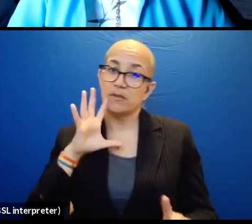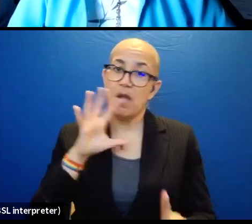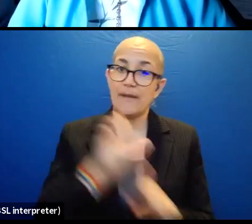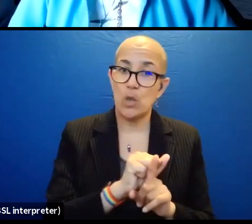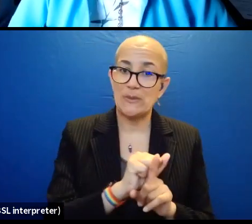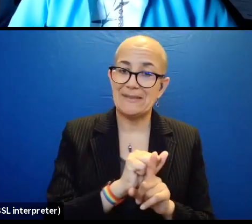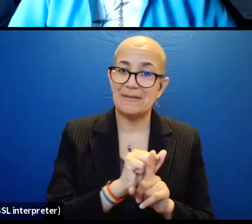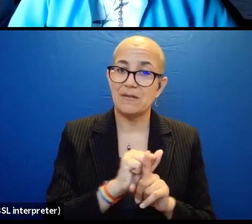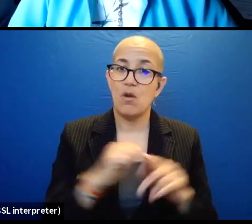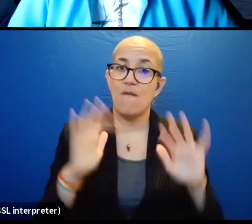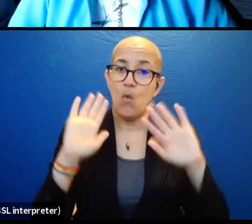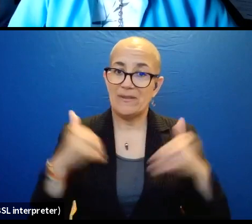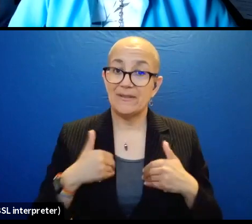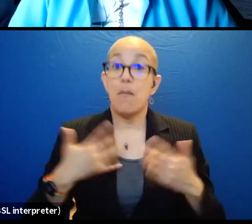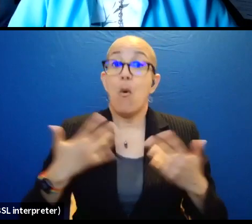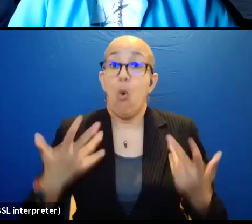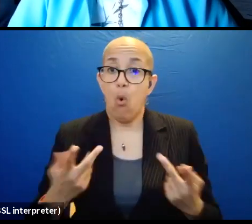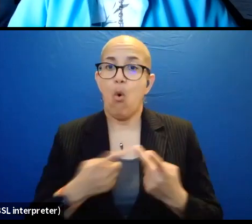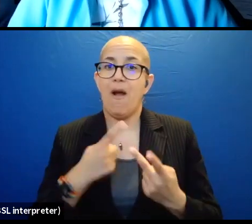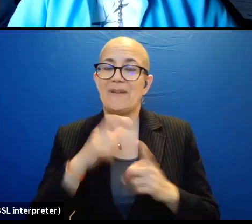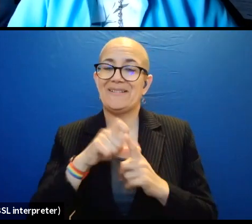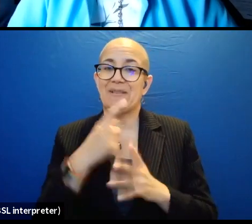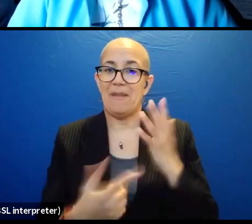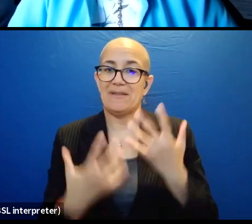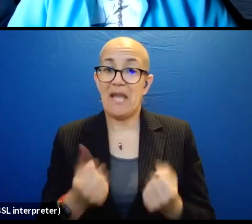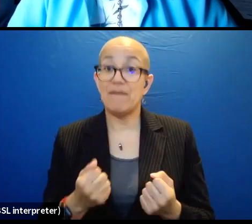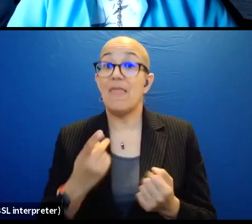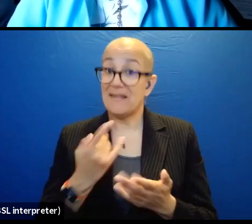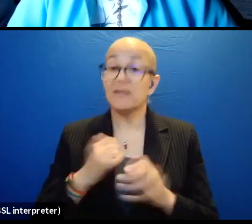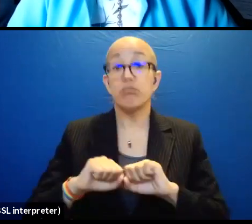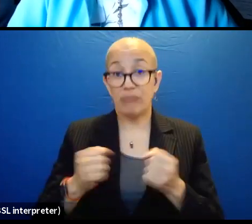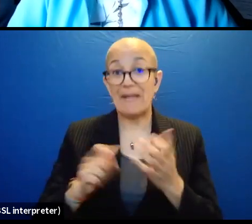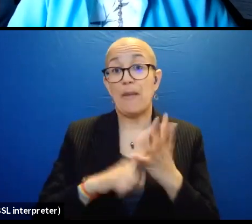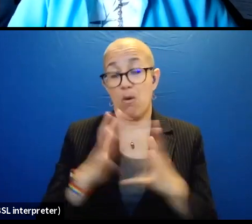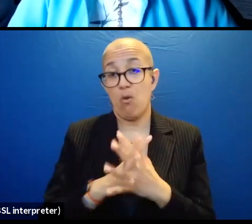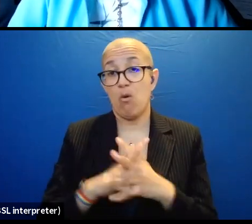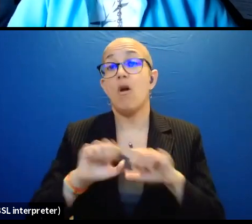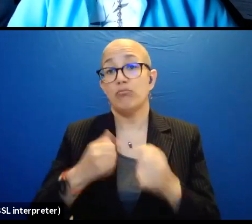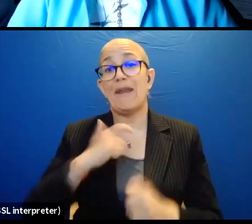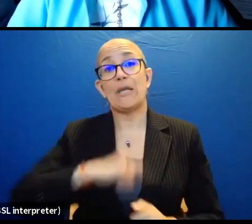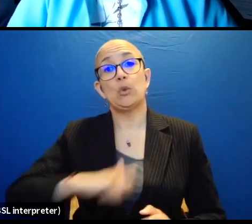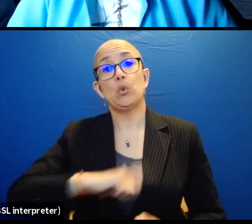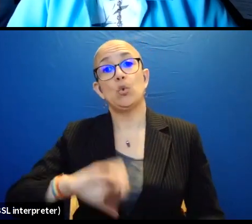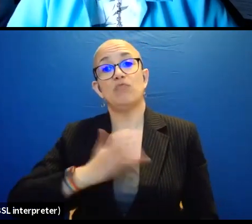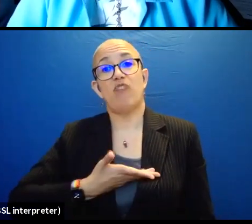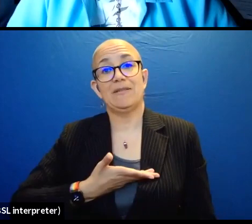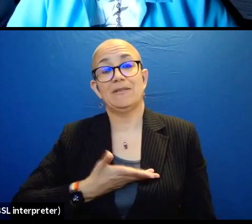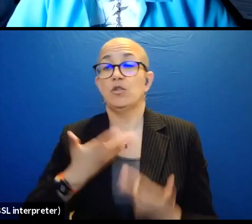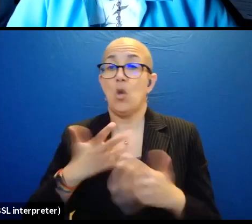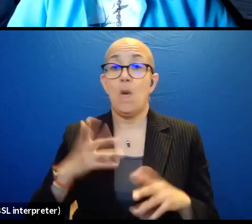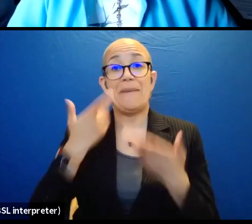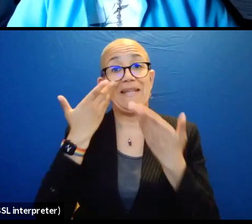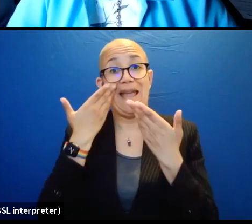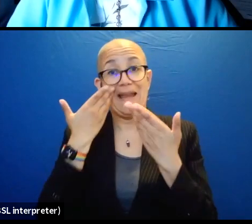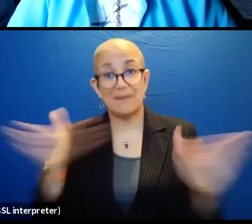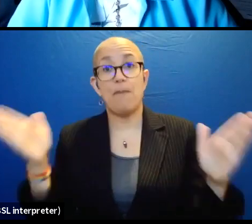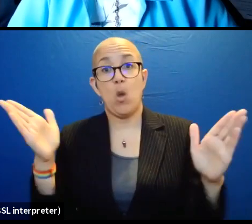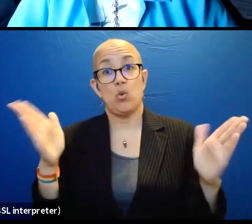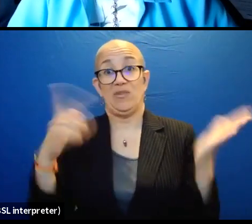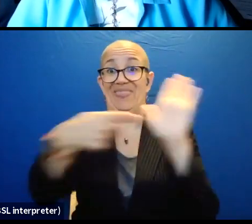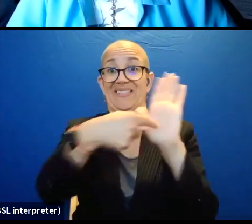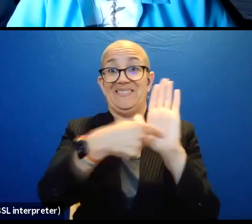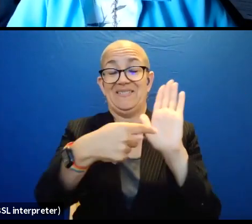there was another disability. That actually is against the law. It's against the human rights. And so we've exposed this. And